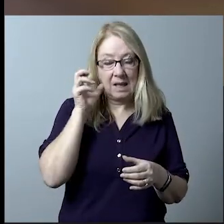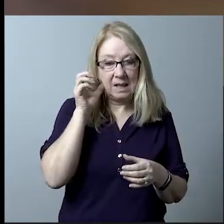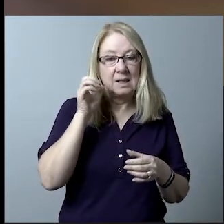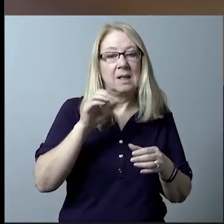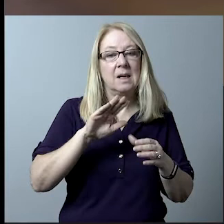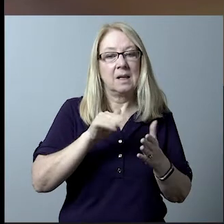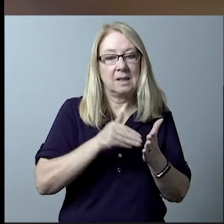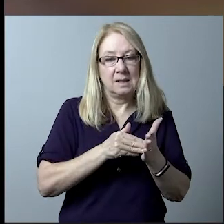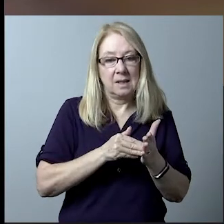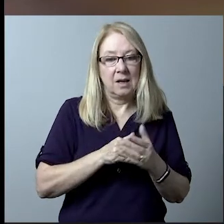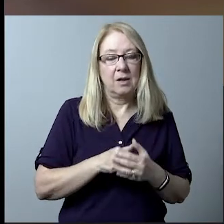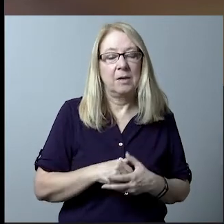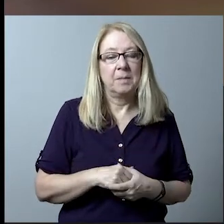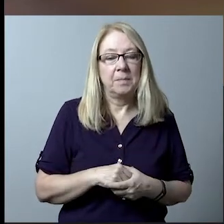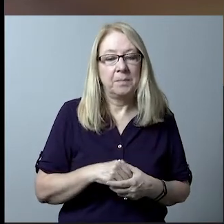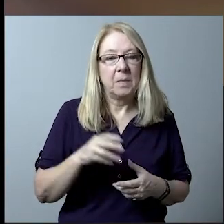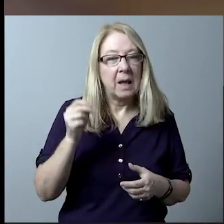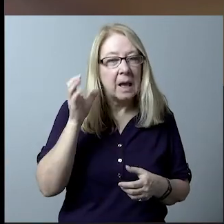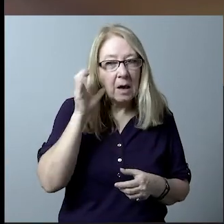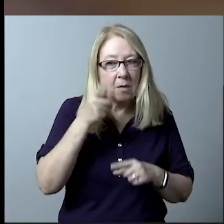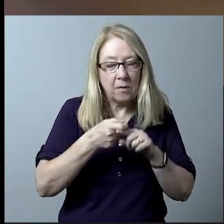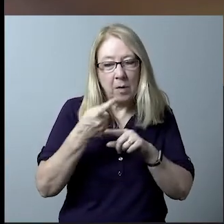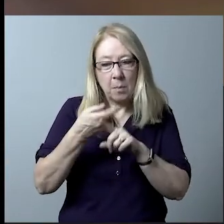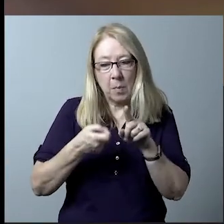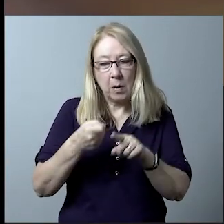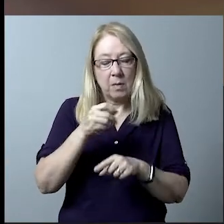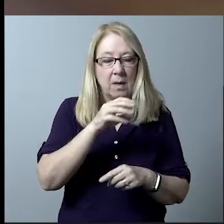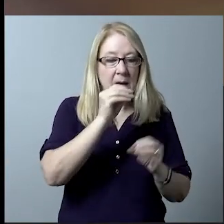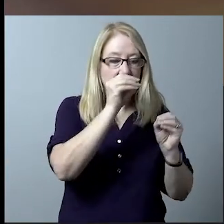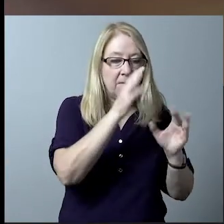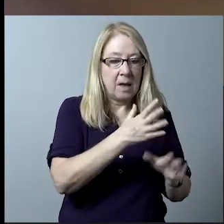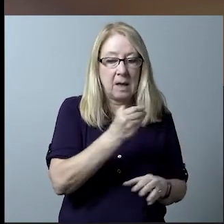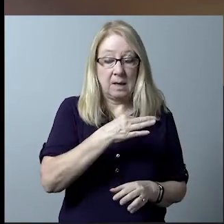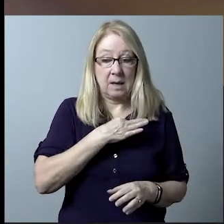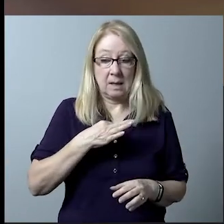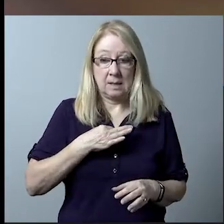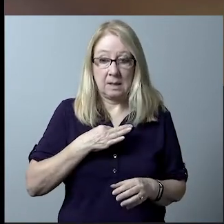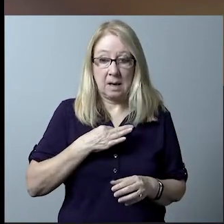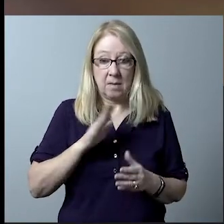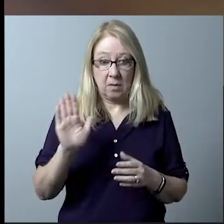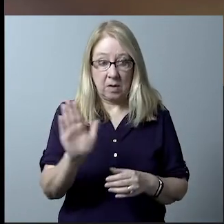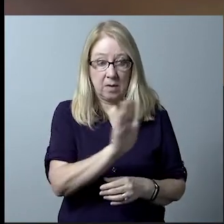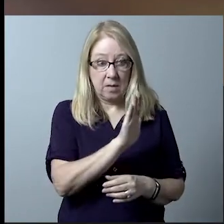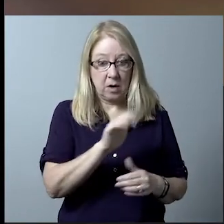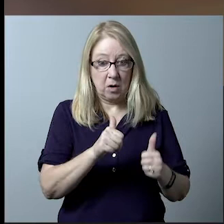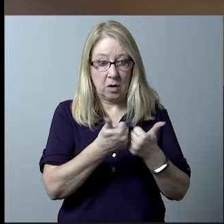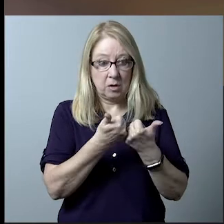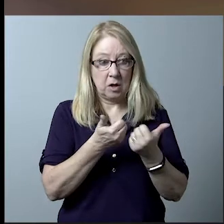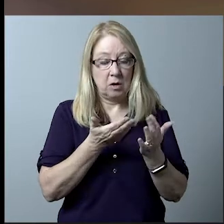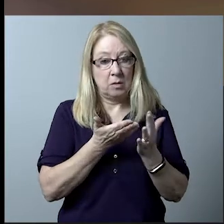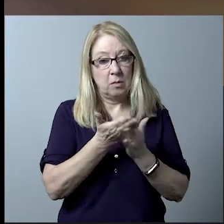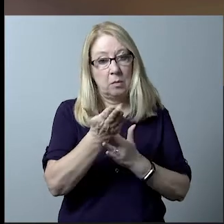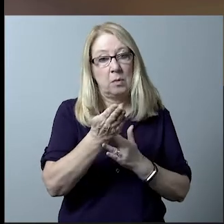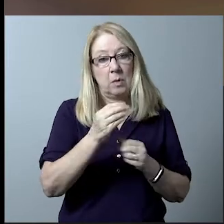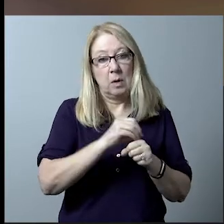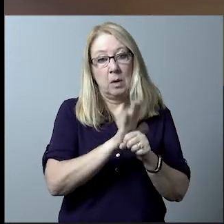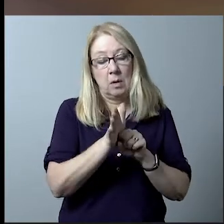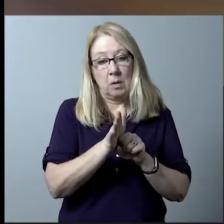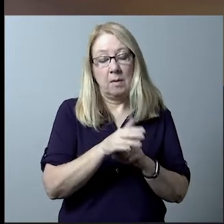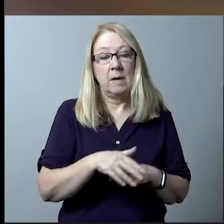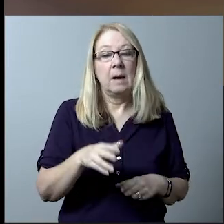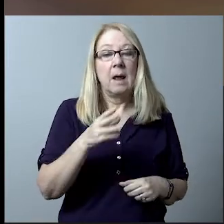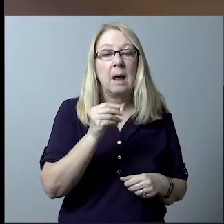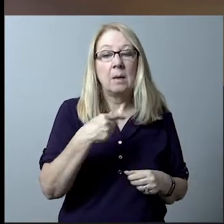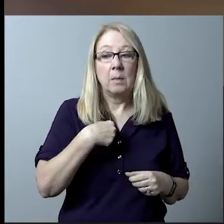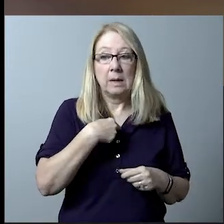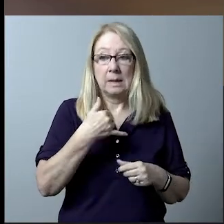with Faculty Assembly and the Office of Equity, Diversity, and Inclusion to hear from both faculty and staff about the challenges they are facing during the